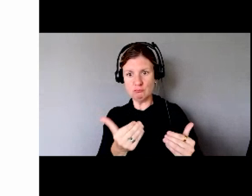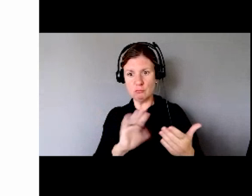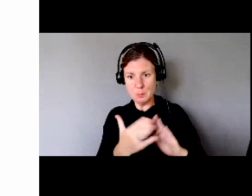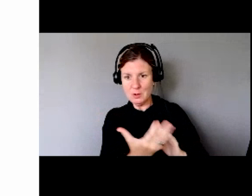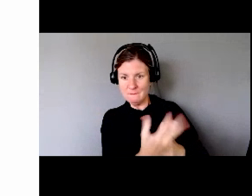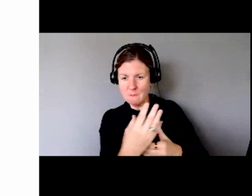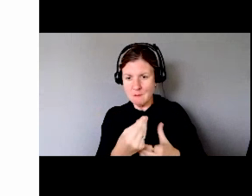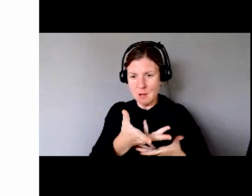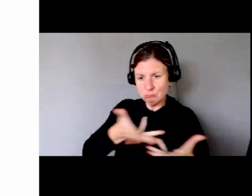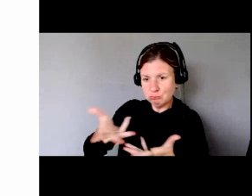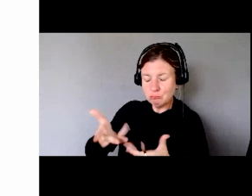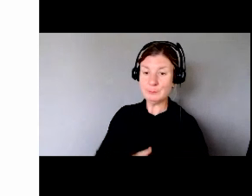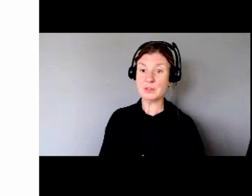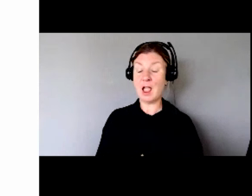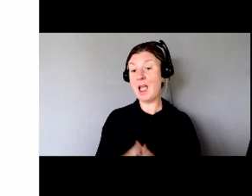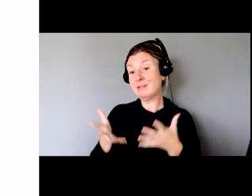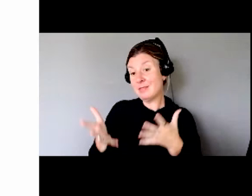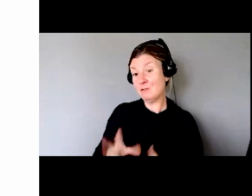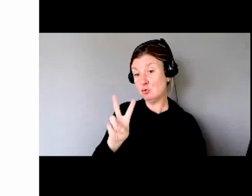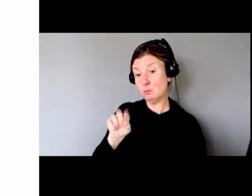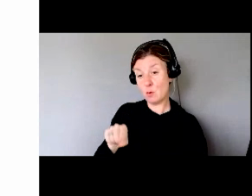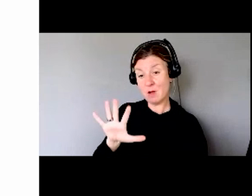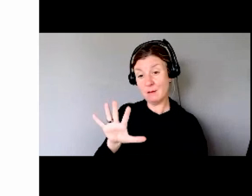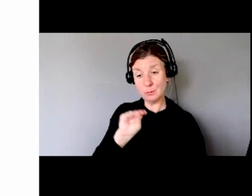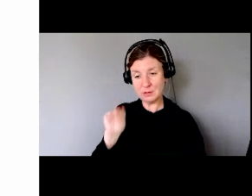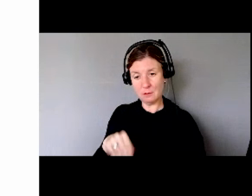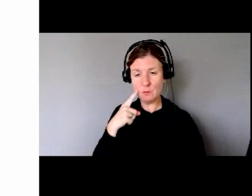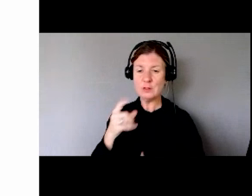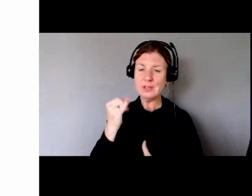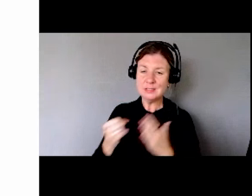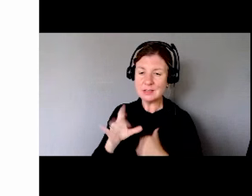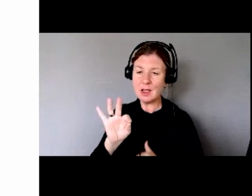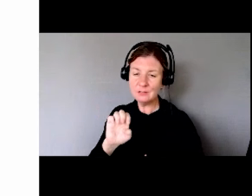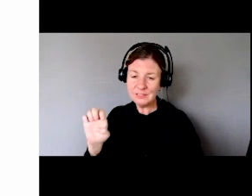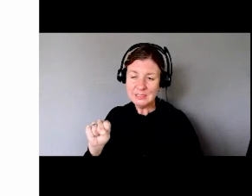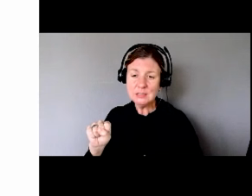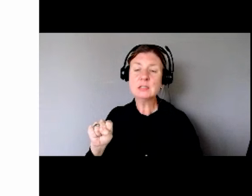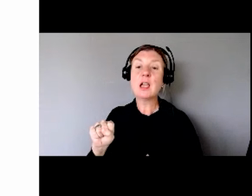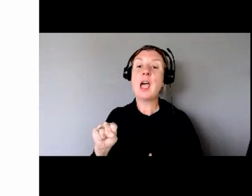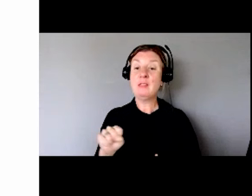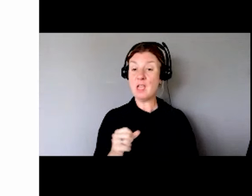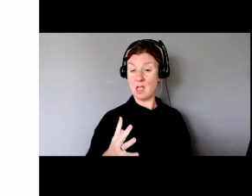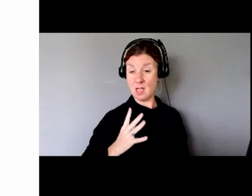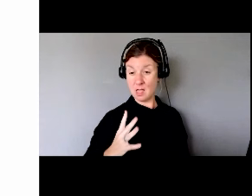with 2.5% set aside for design fees and a contingency of 10%.